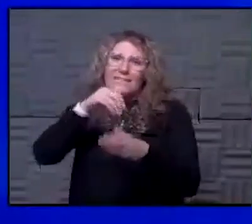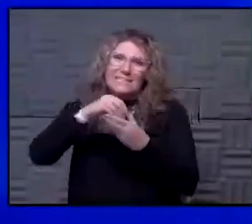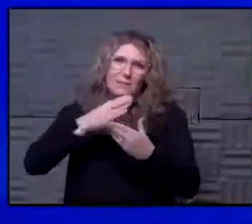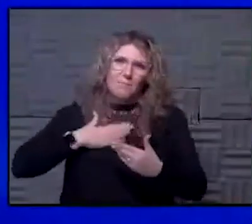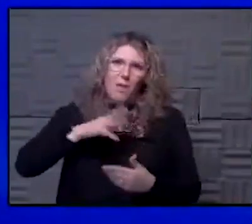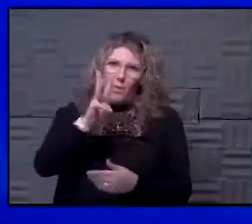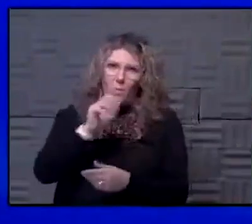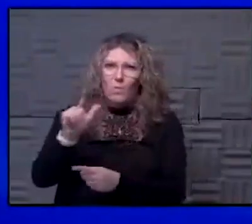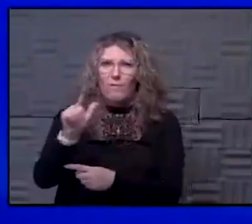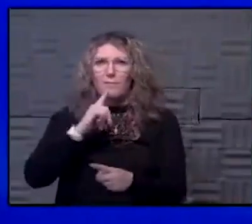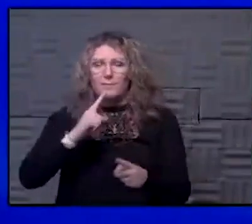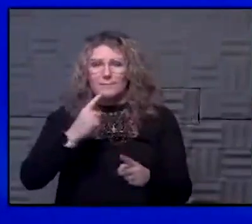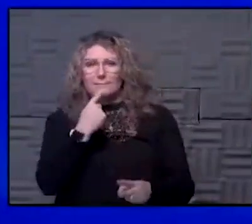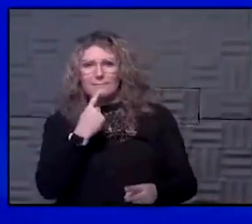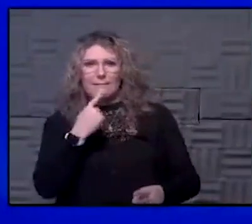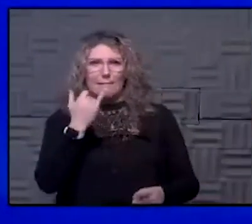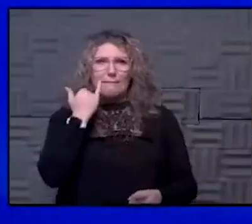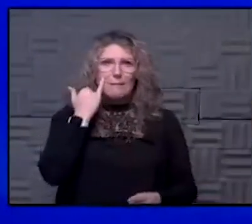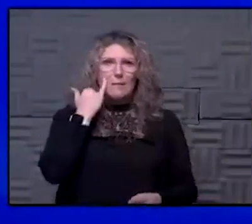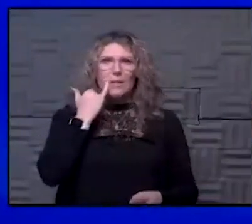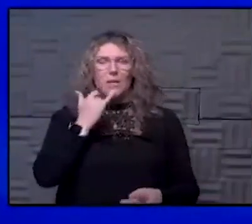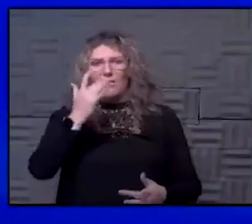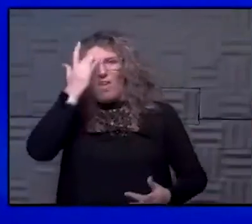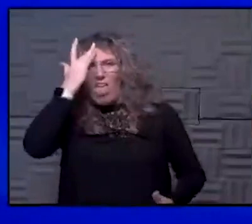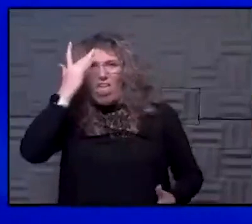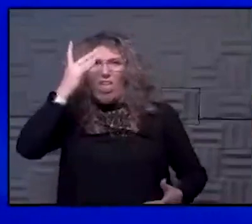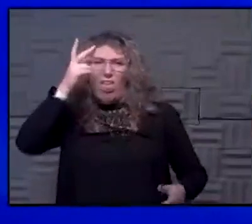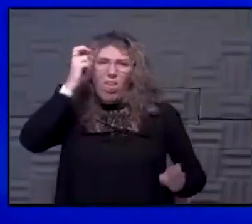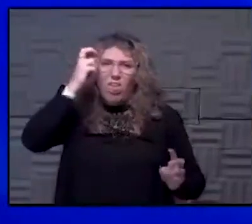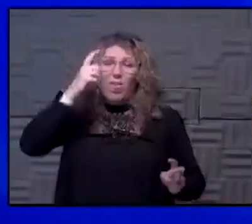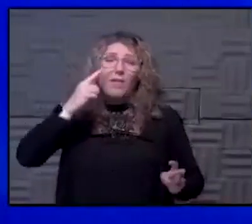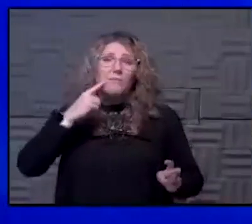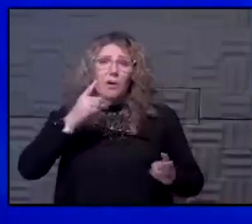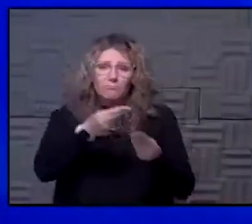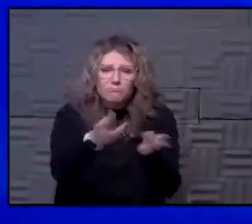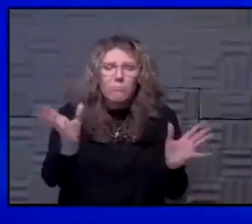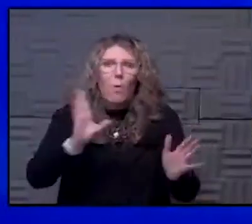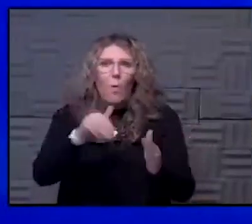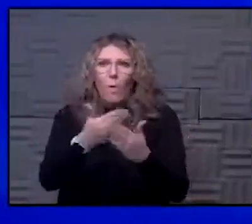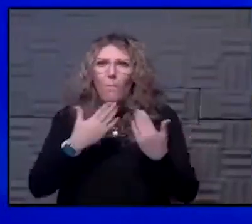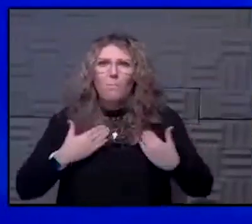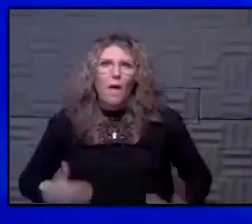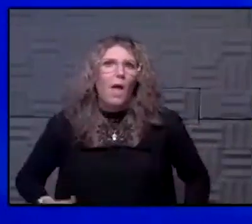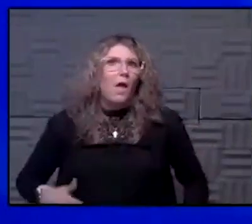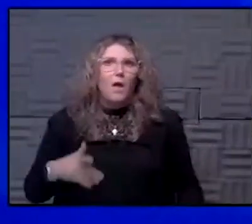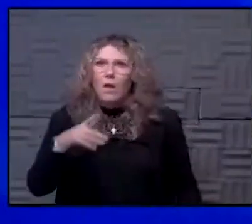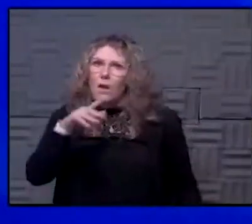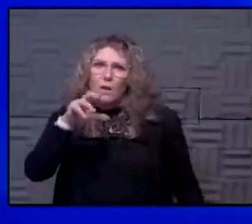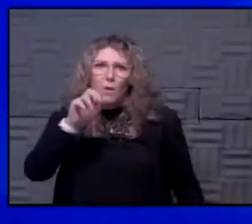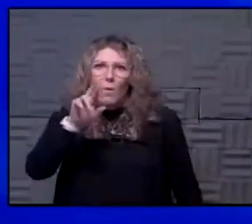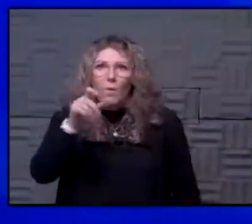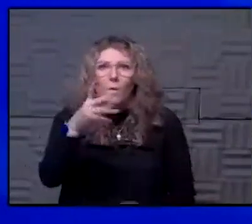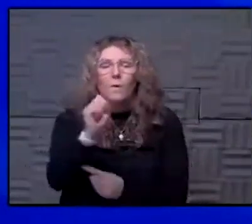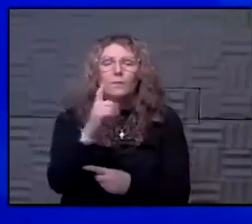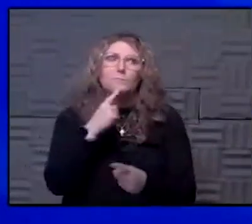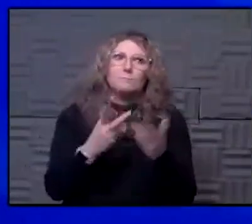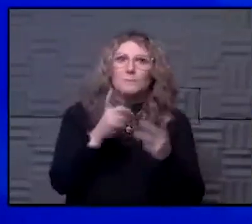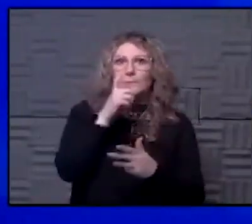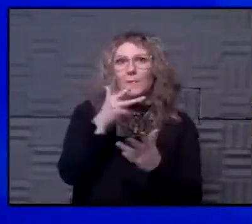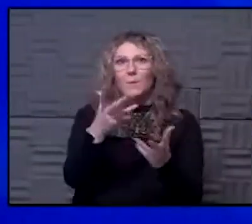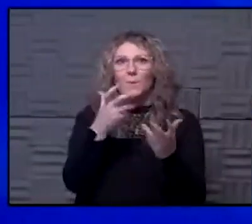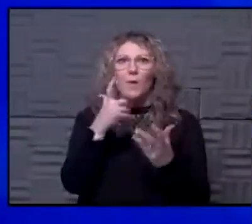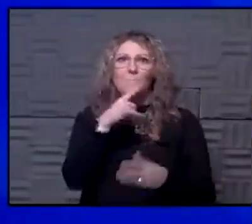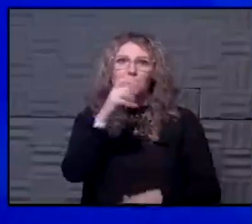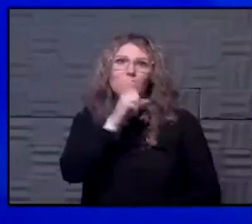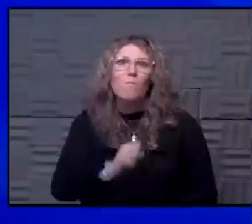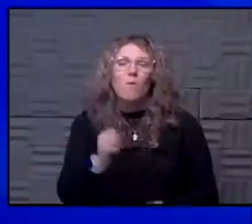will where it says, man, if I'm sick and impaired and dying and I want to give all my organs away, please take them. Now, nobody may want them. I'm getting too old anymore. But I